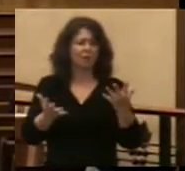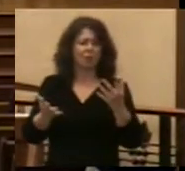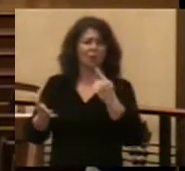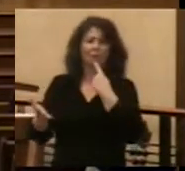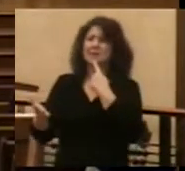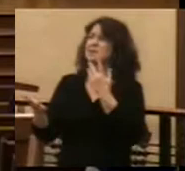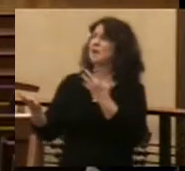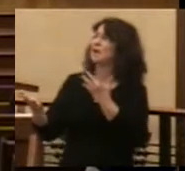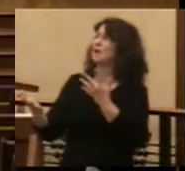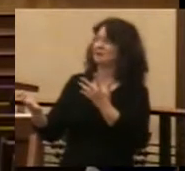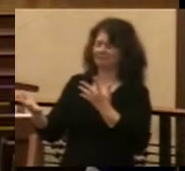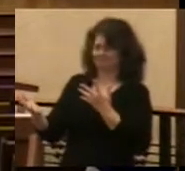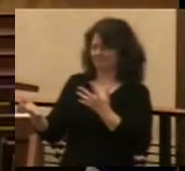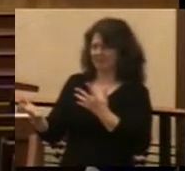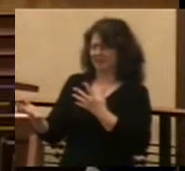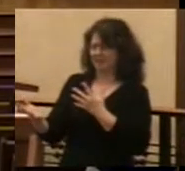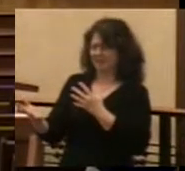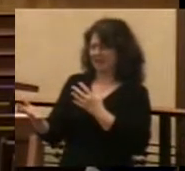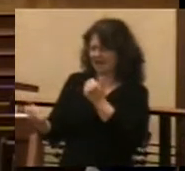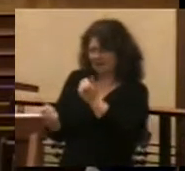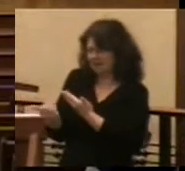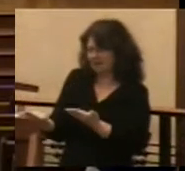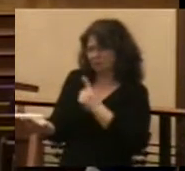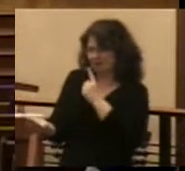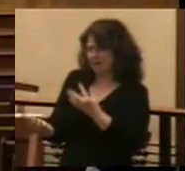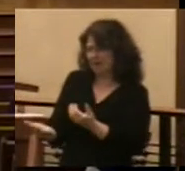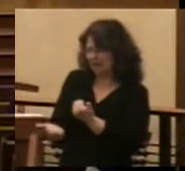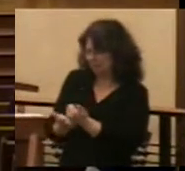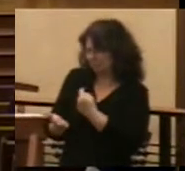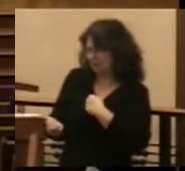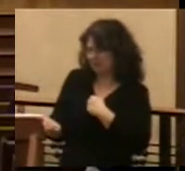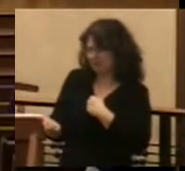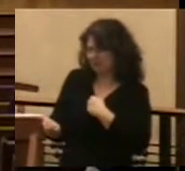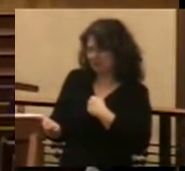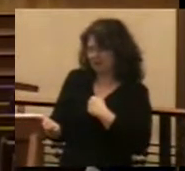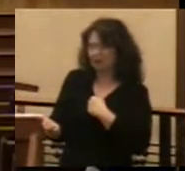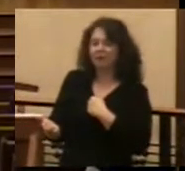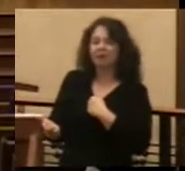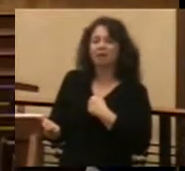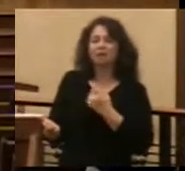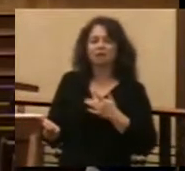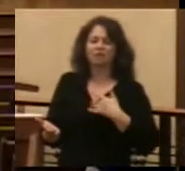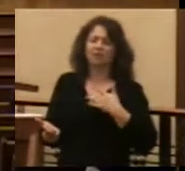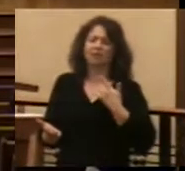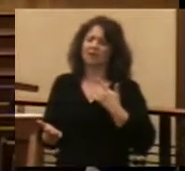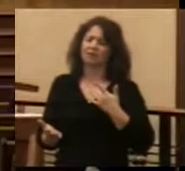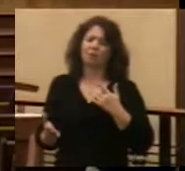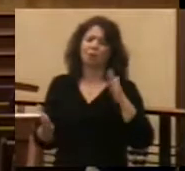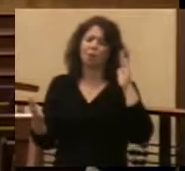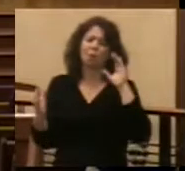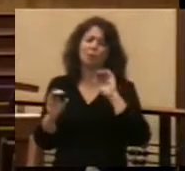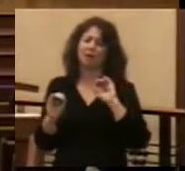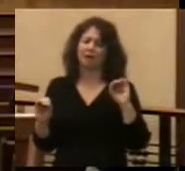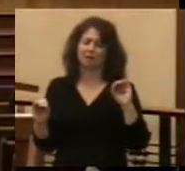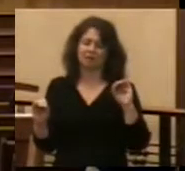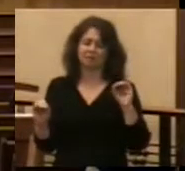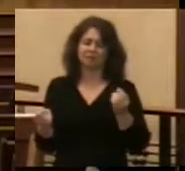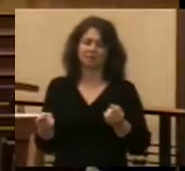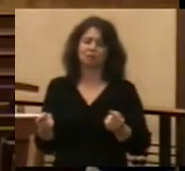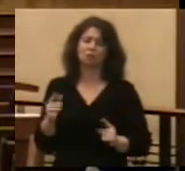just futile?" A sense of hopelessness is expressed in Isaiah, especially in times of